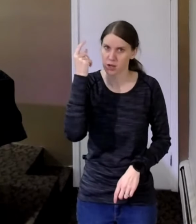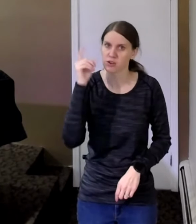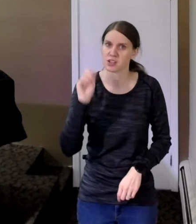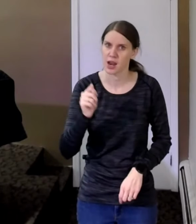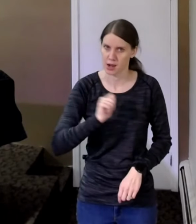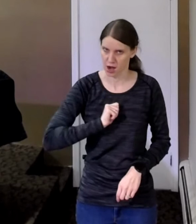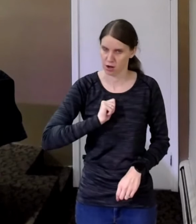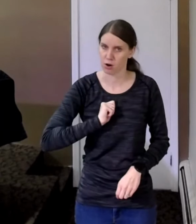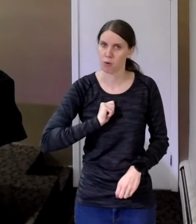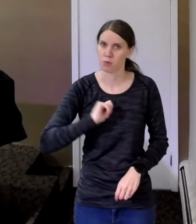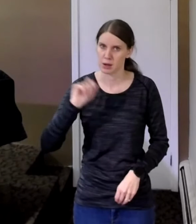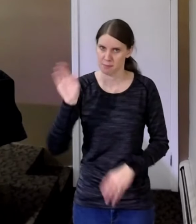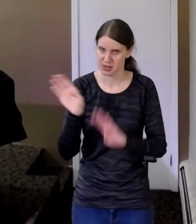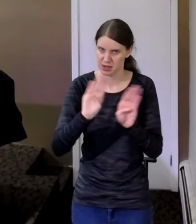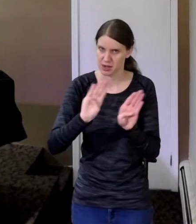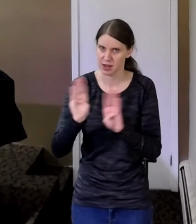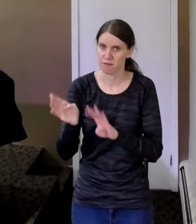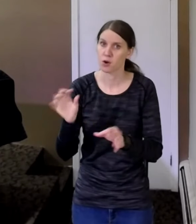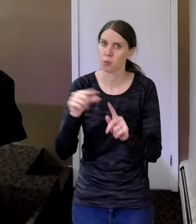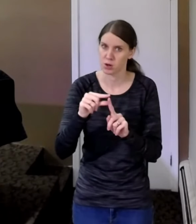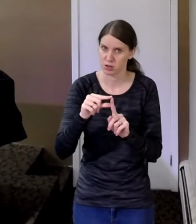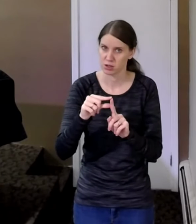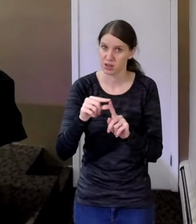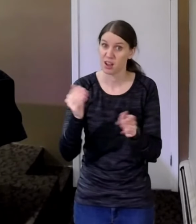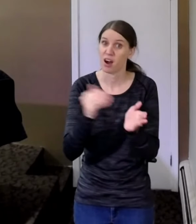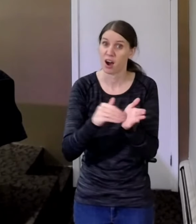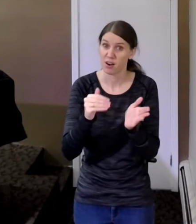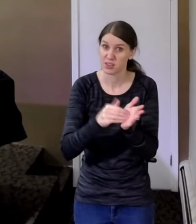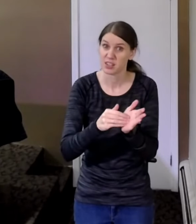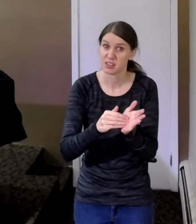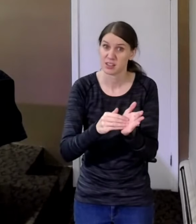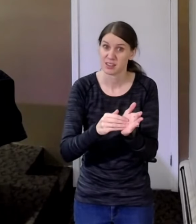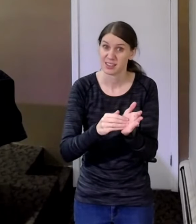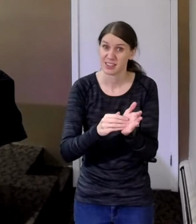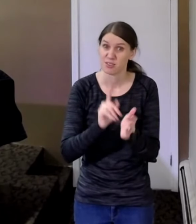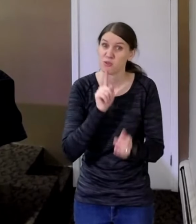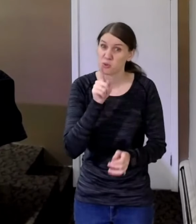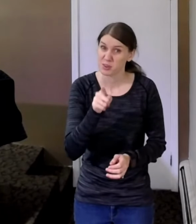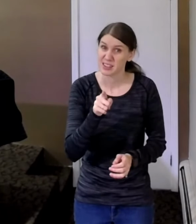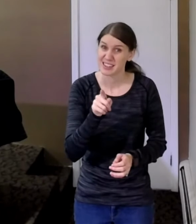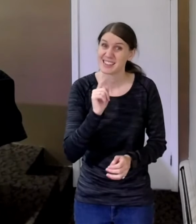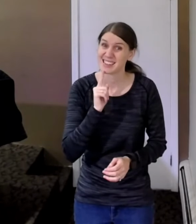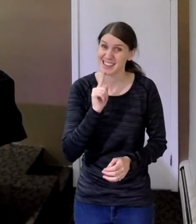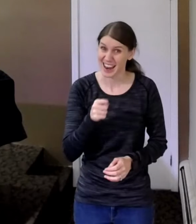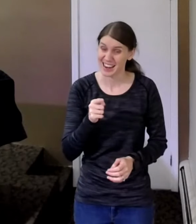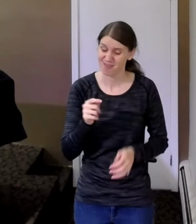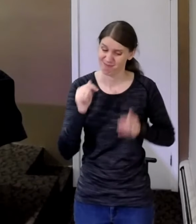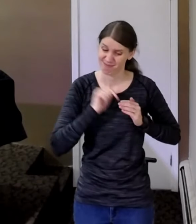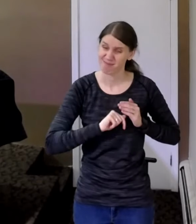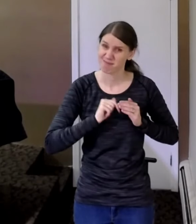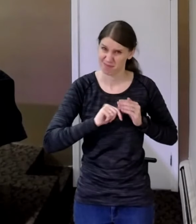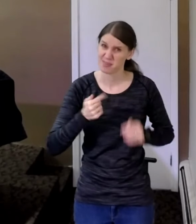we're doing, we often have to admit, that's in me too.